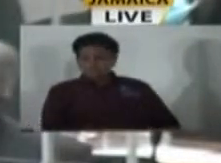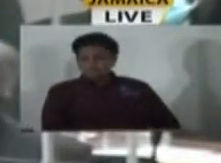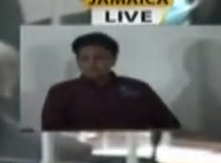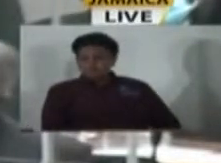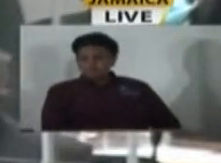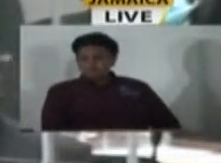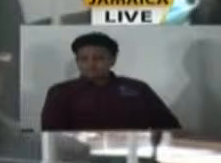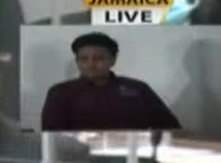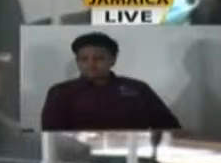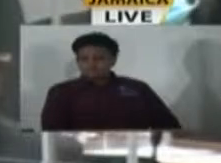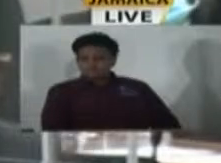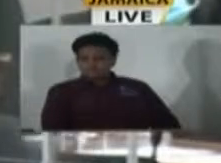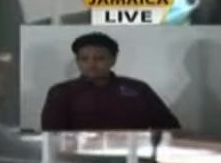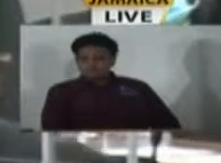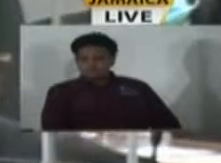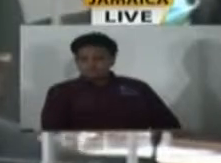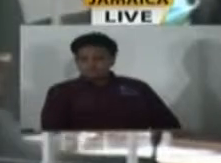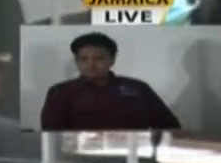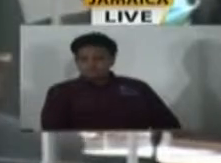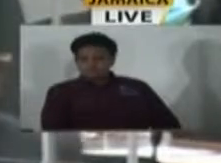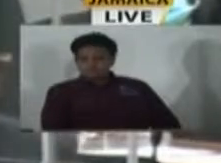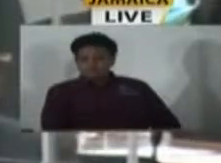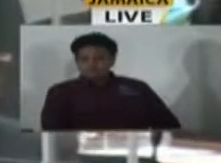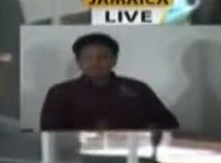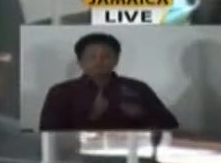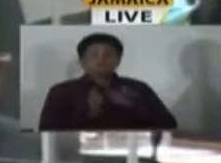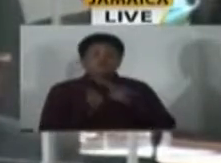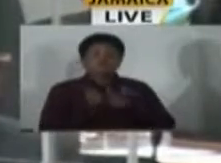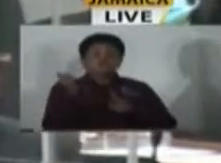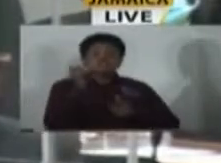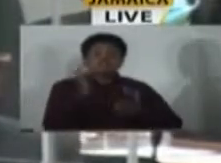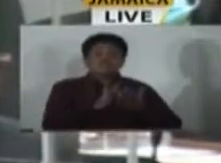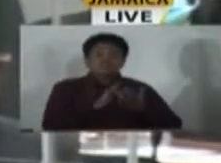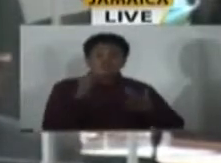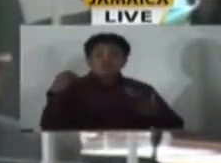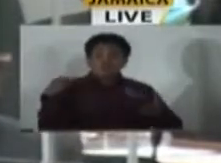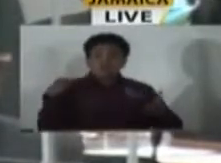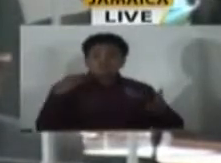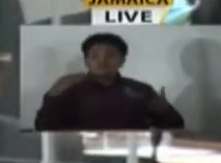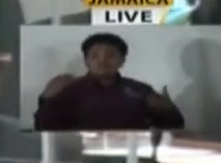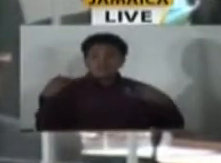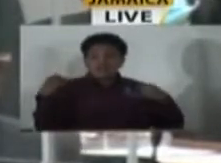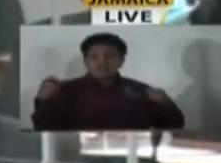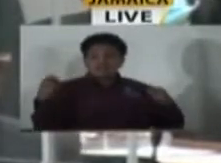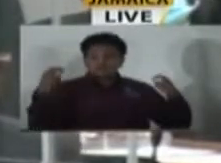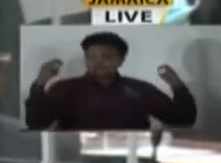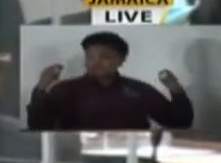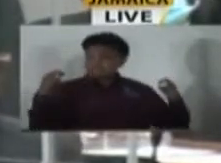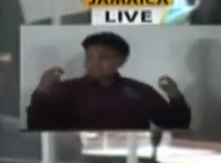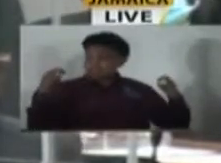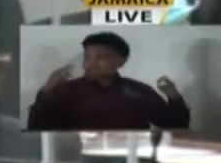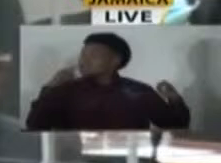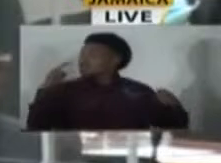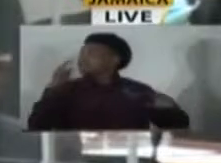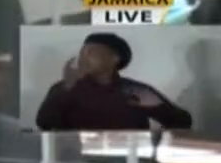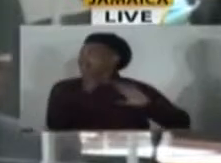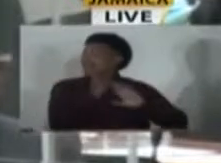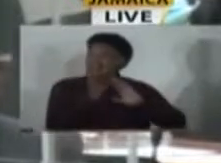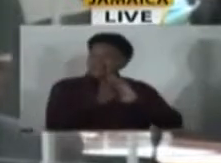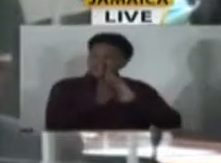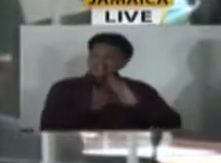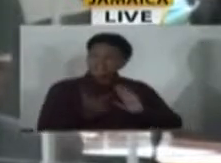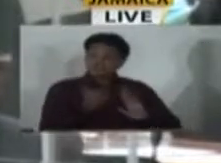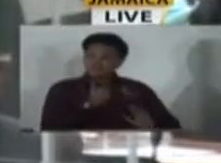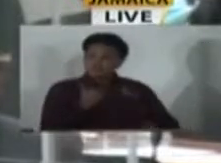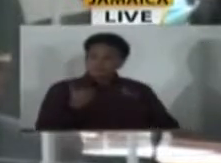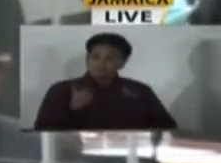and the chief medical officer of health to sit as legitimate